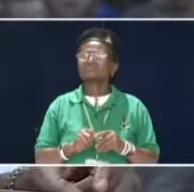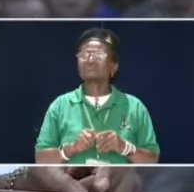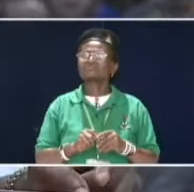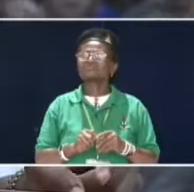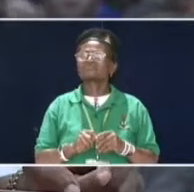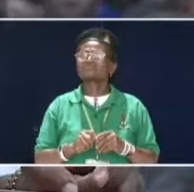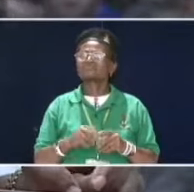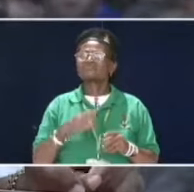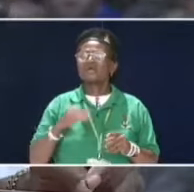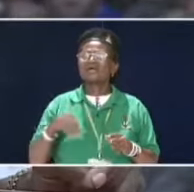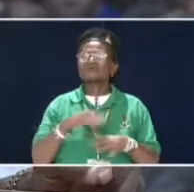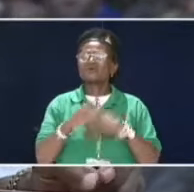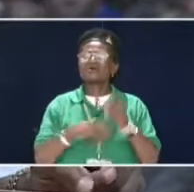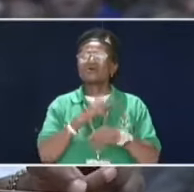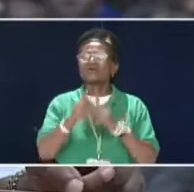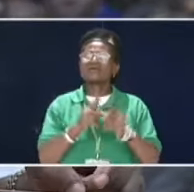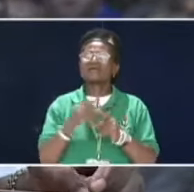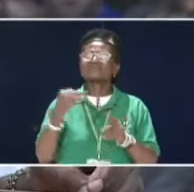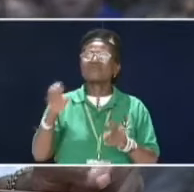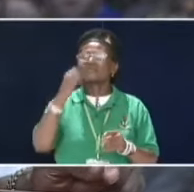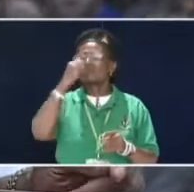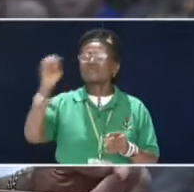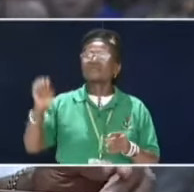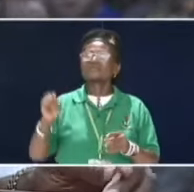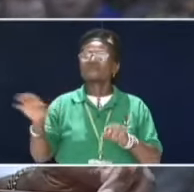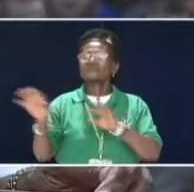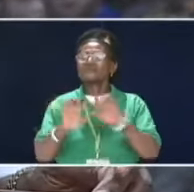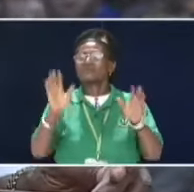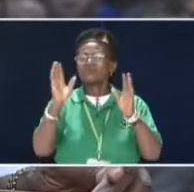and all kinds of evildoers